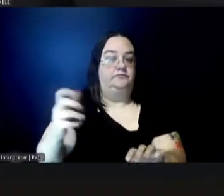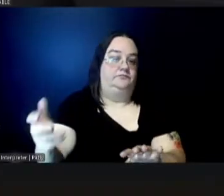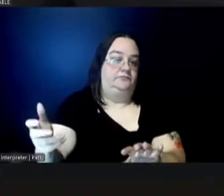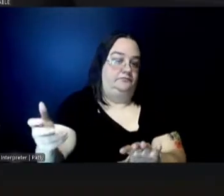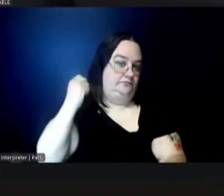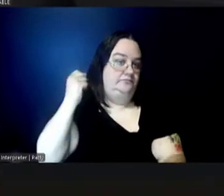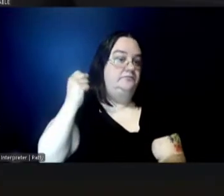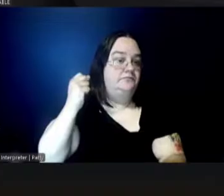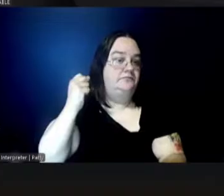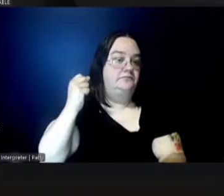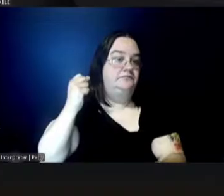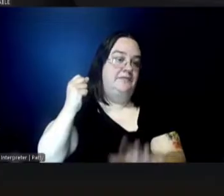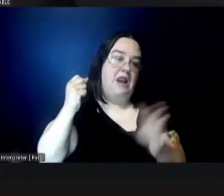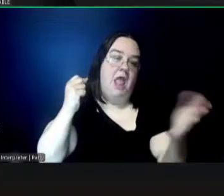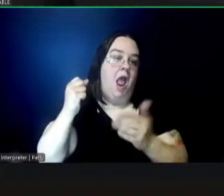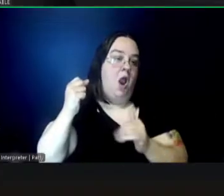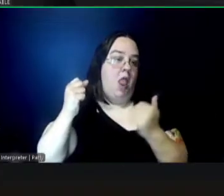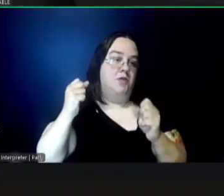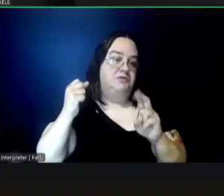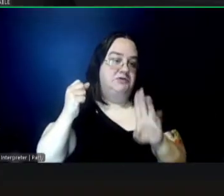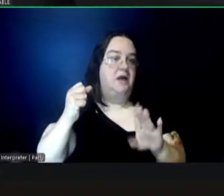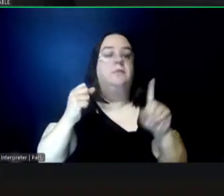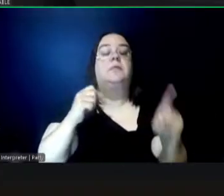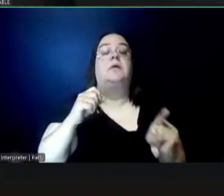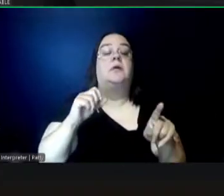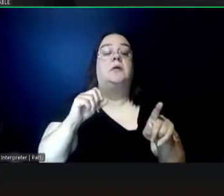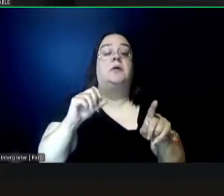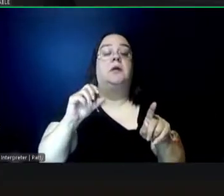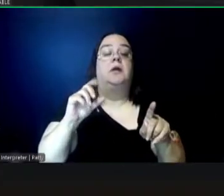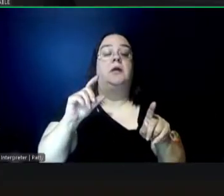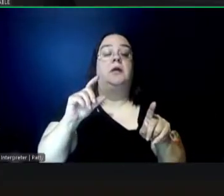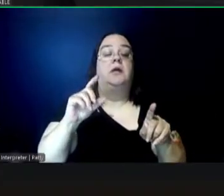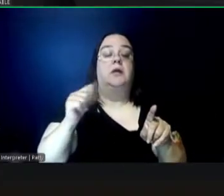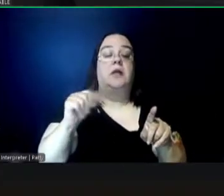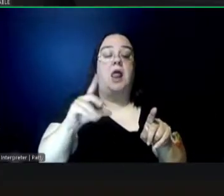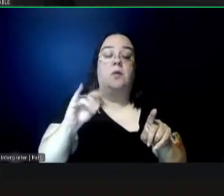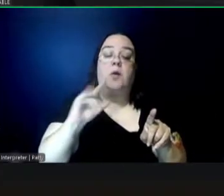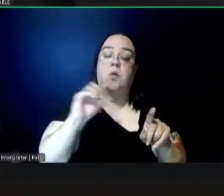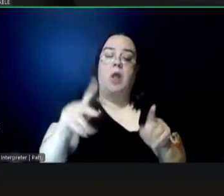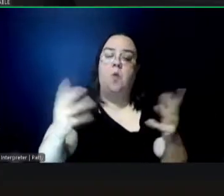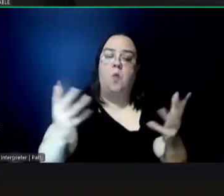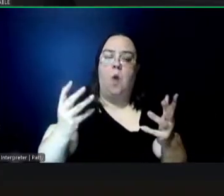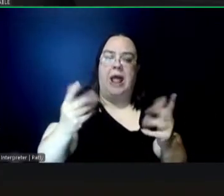hire another sub. 3 days. All right, what trades are we talking about here?